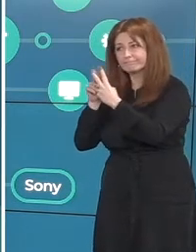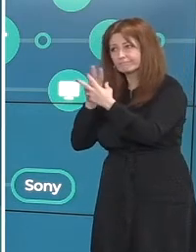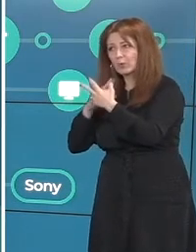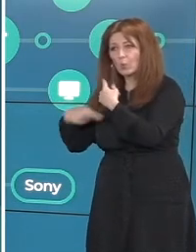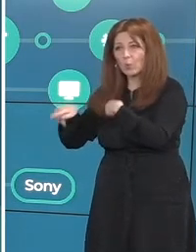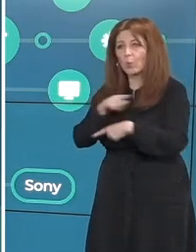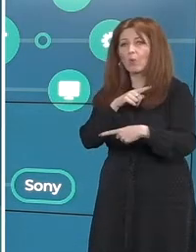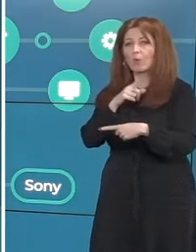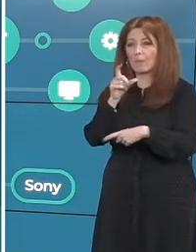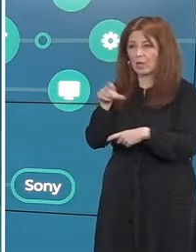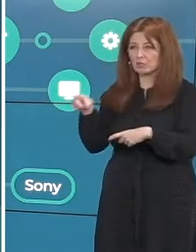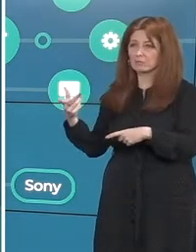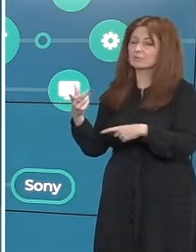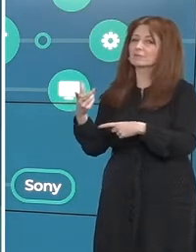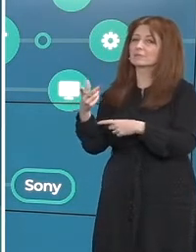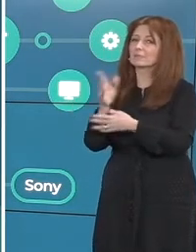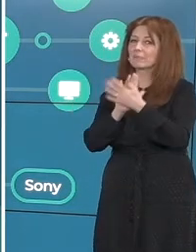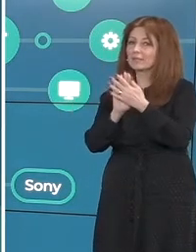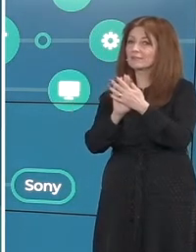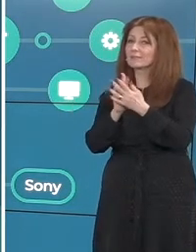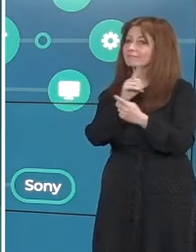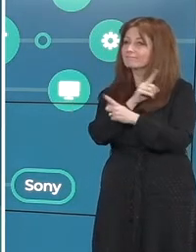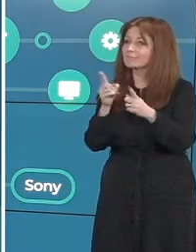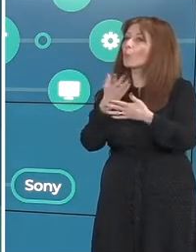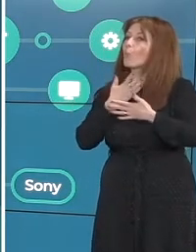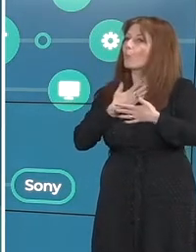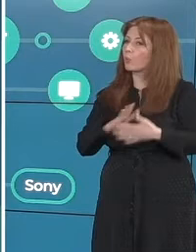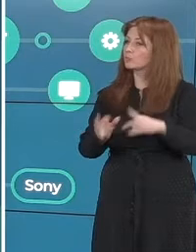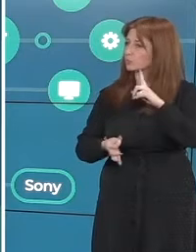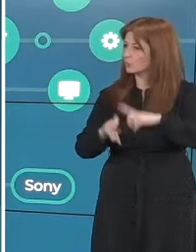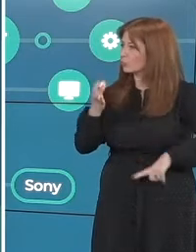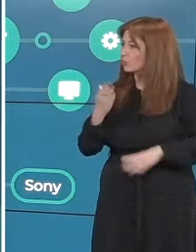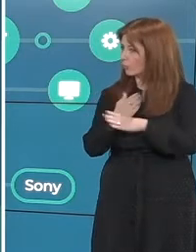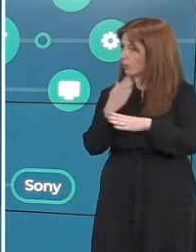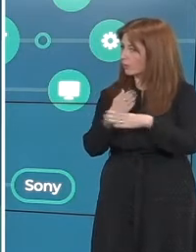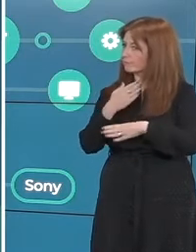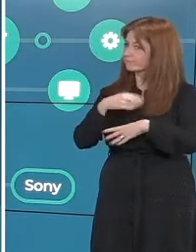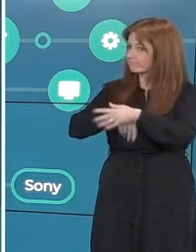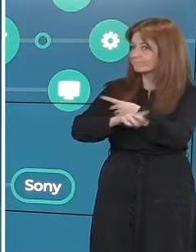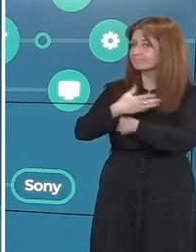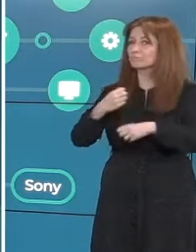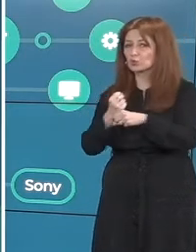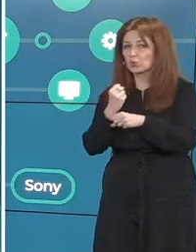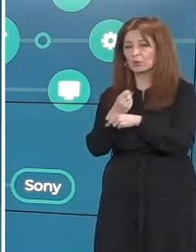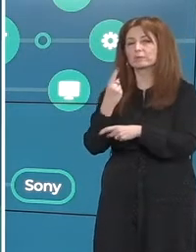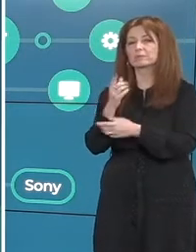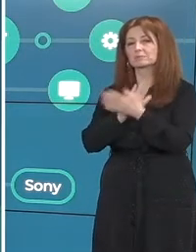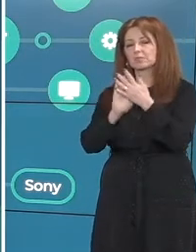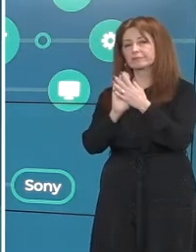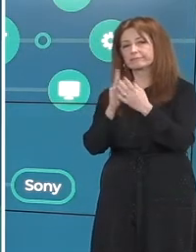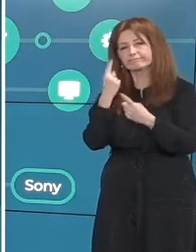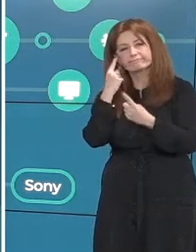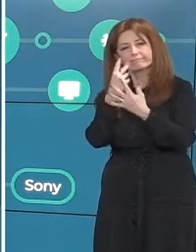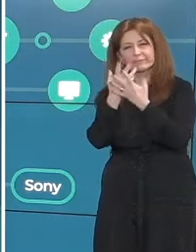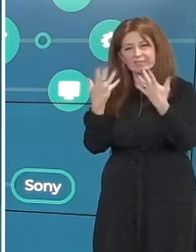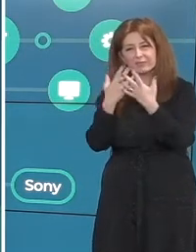them to want to do this work. And so I think you have to look at multiple ways